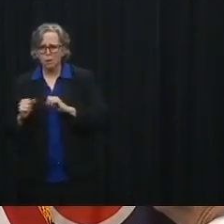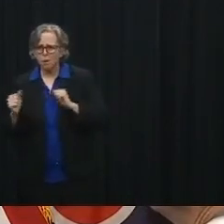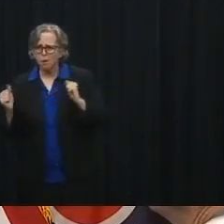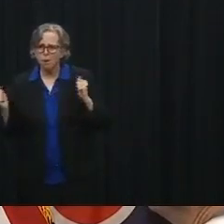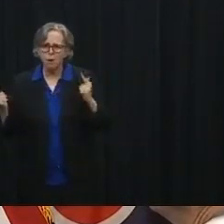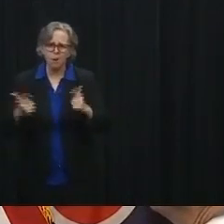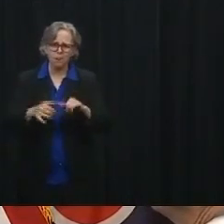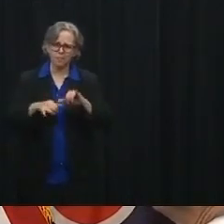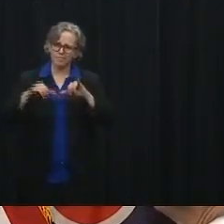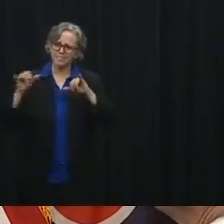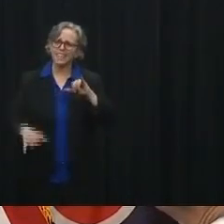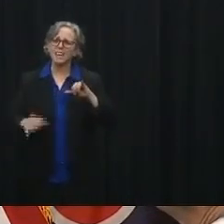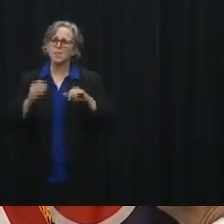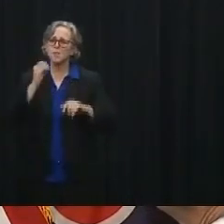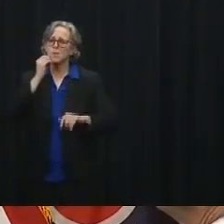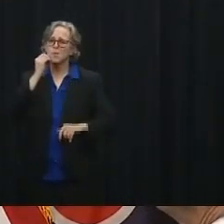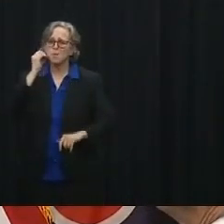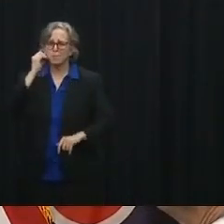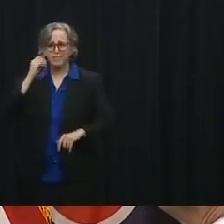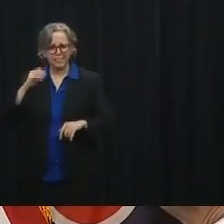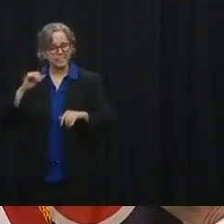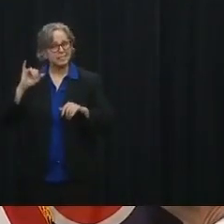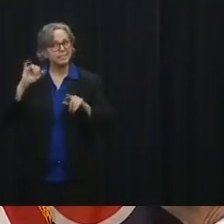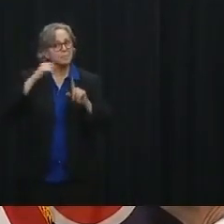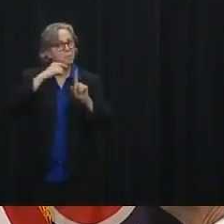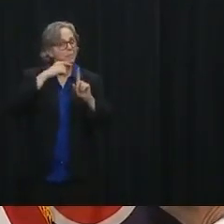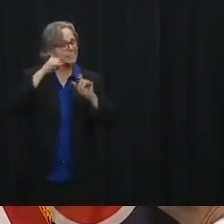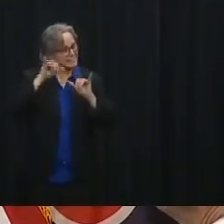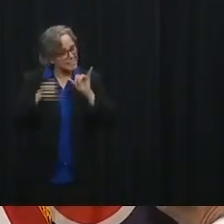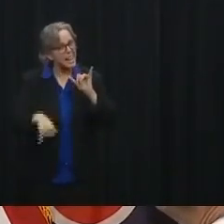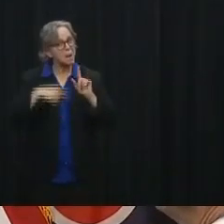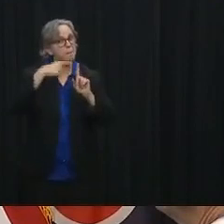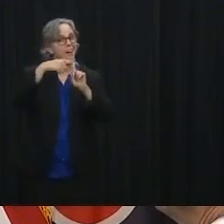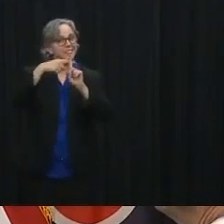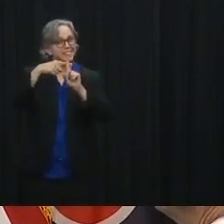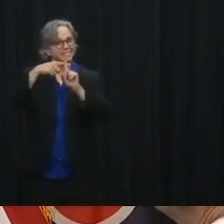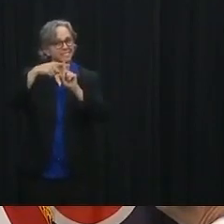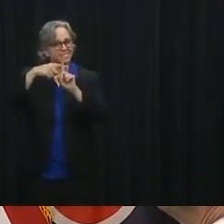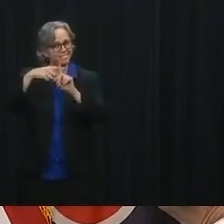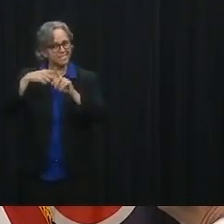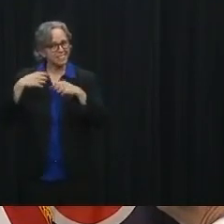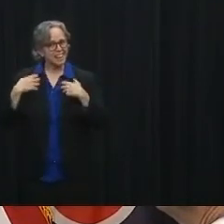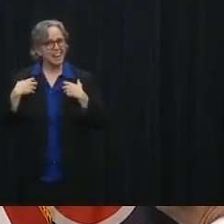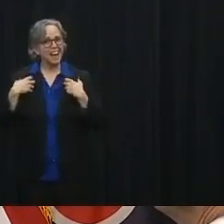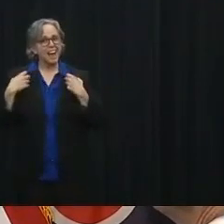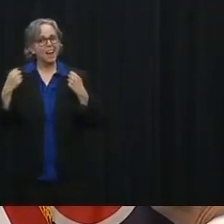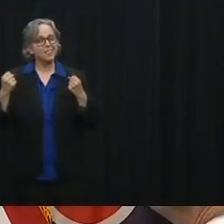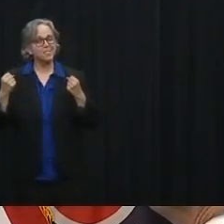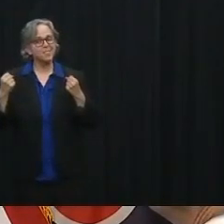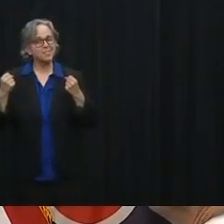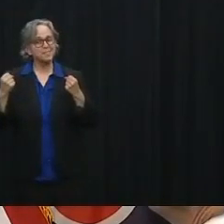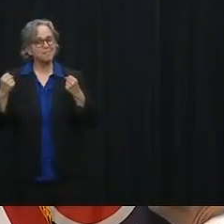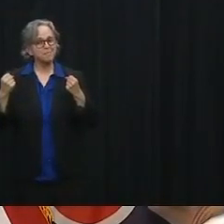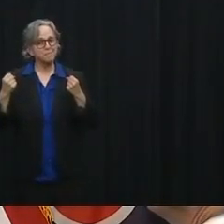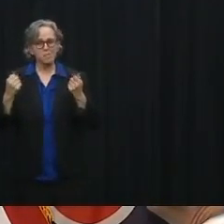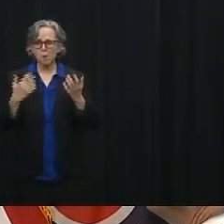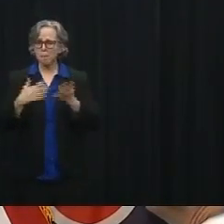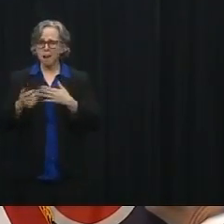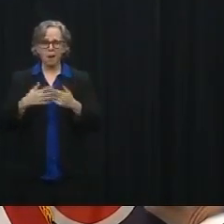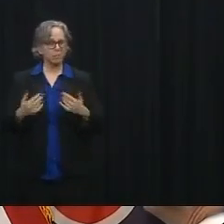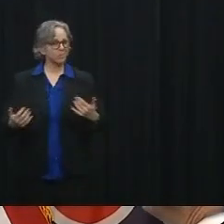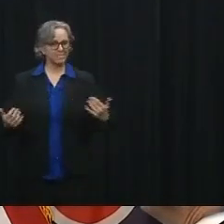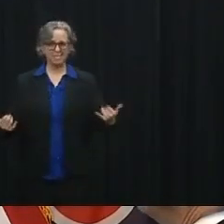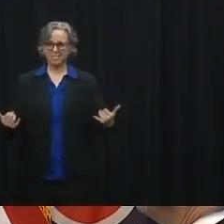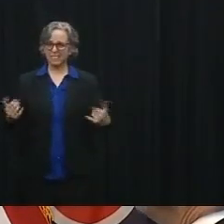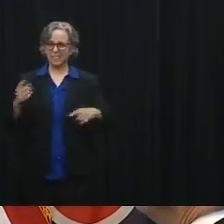positive, and stay healthy. And even though right now we can't gather together,